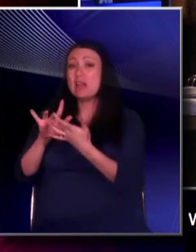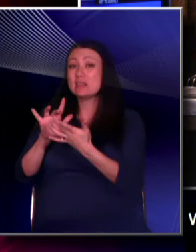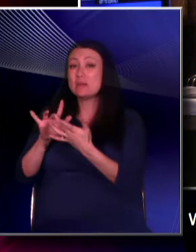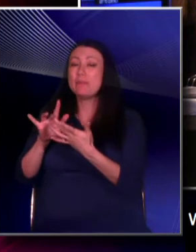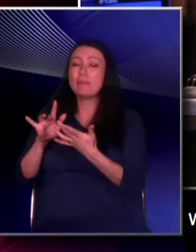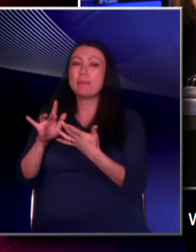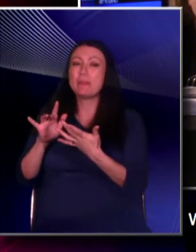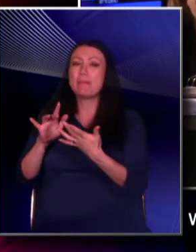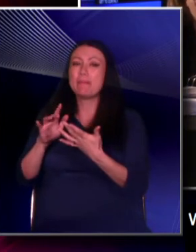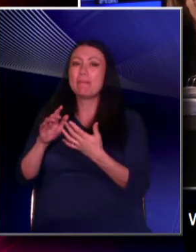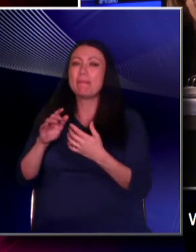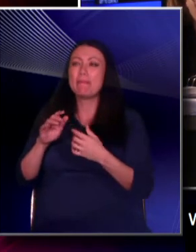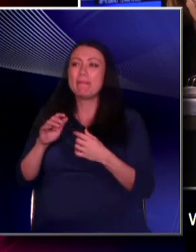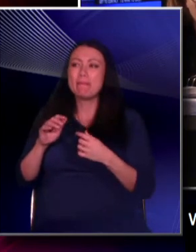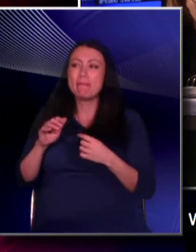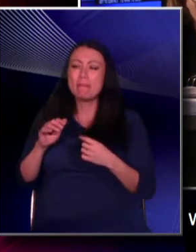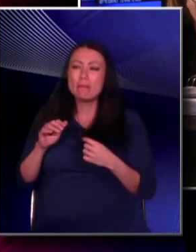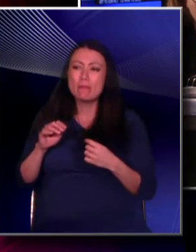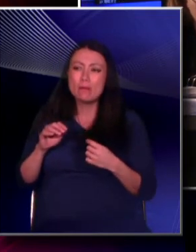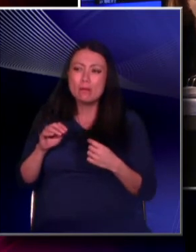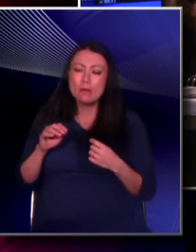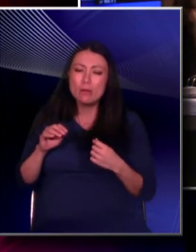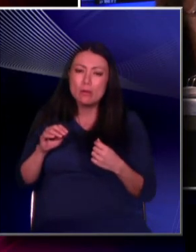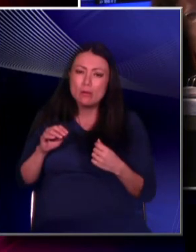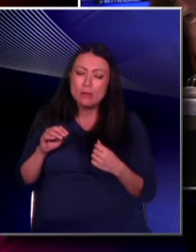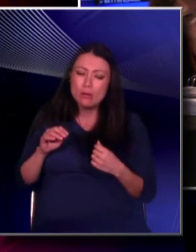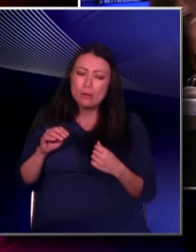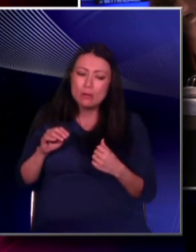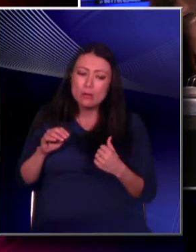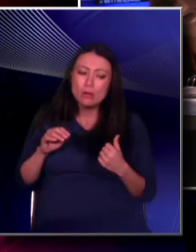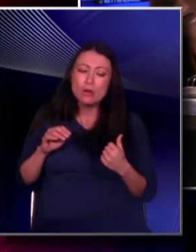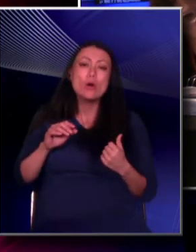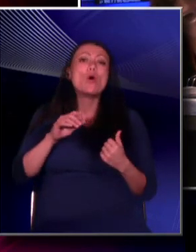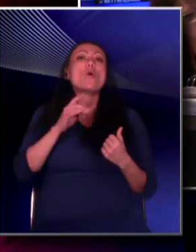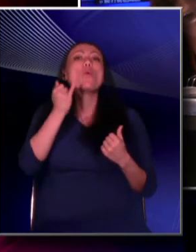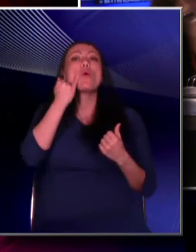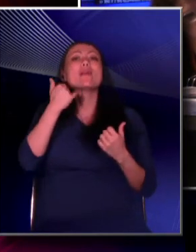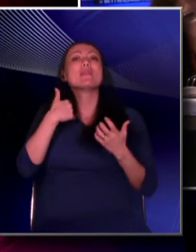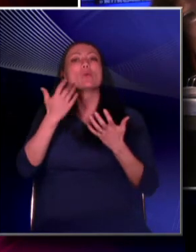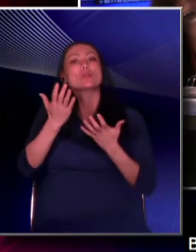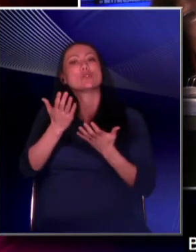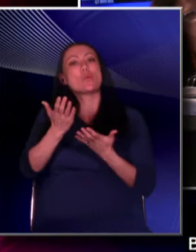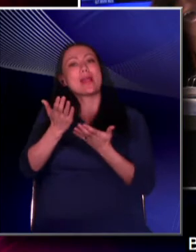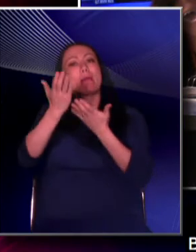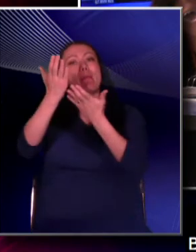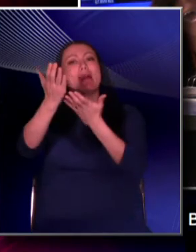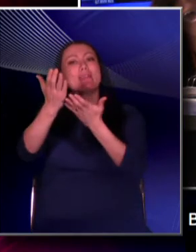I'd have to. But what if it was recommended or discussed but never made it to the AP?